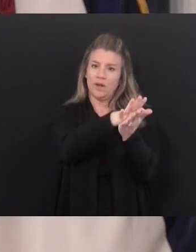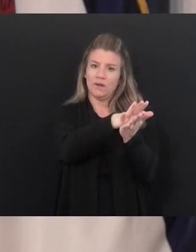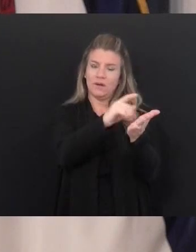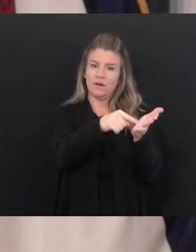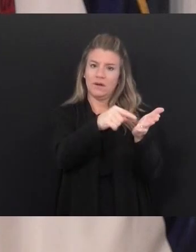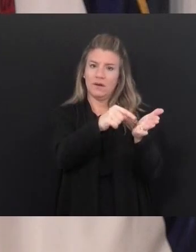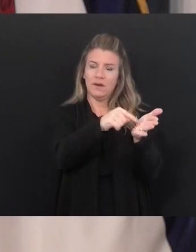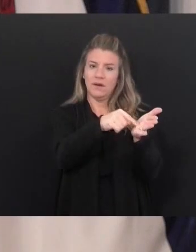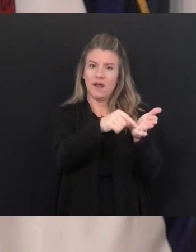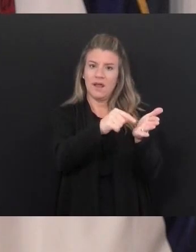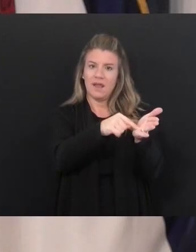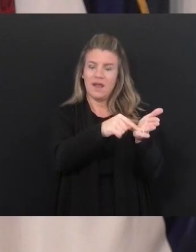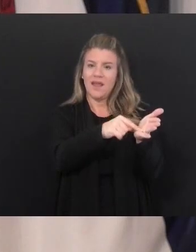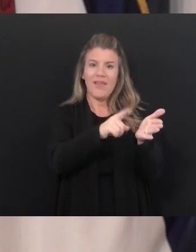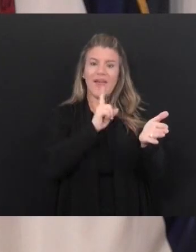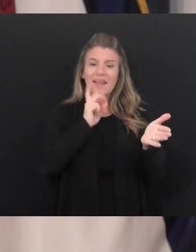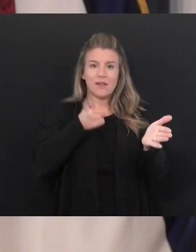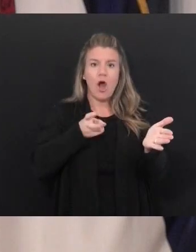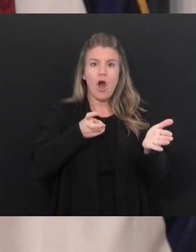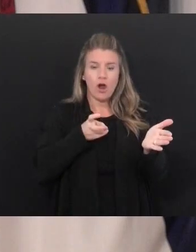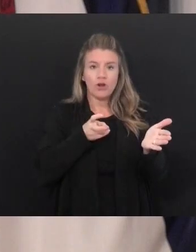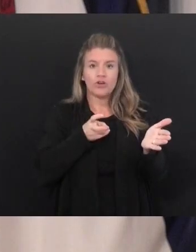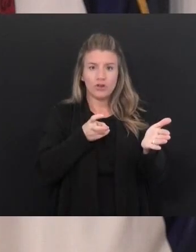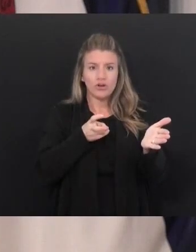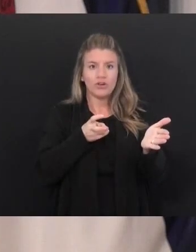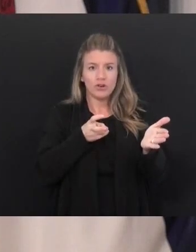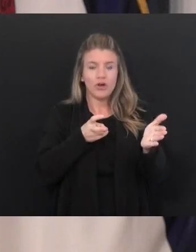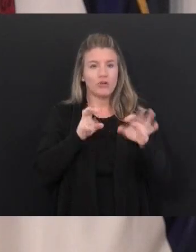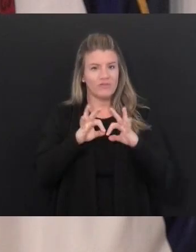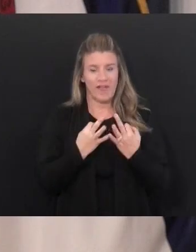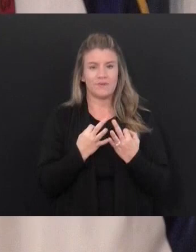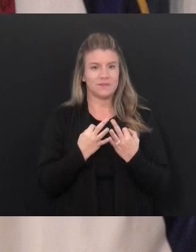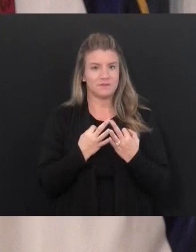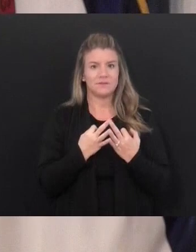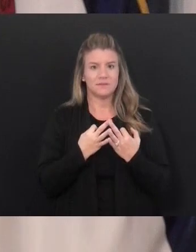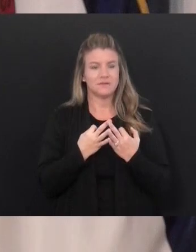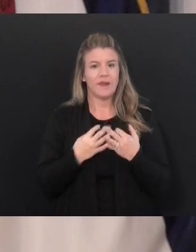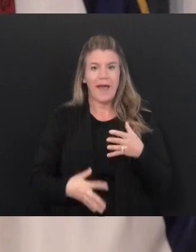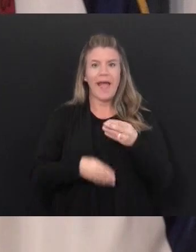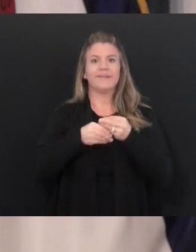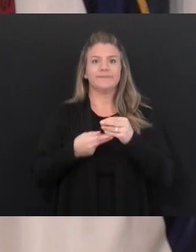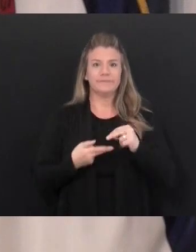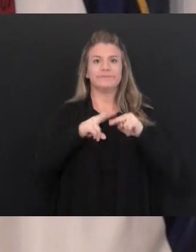is tremendously difficult on these families,